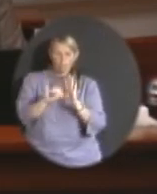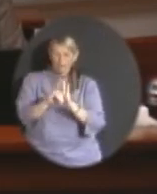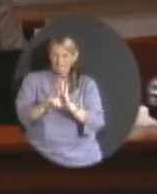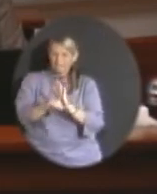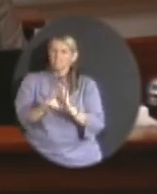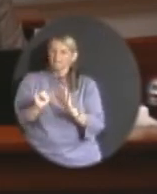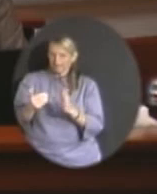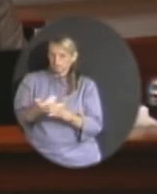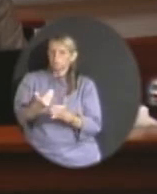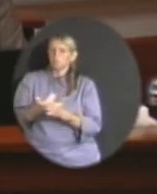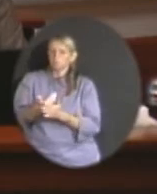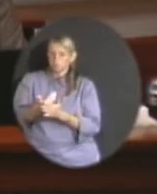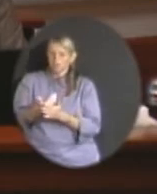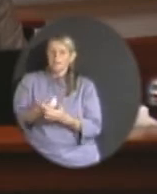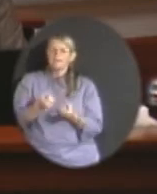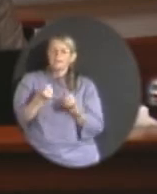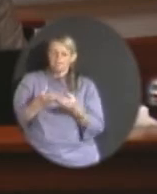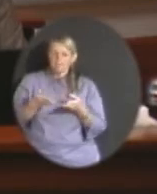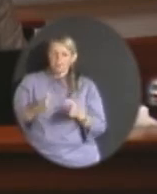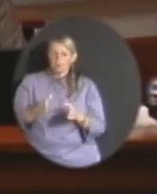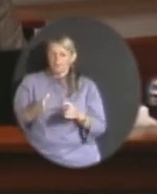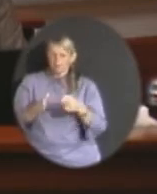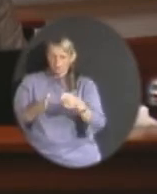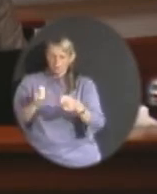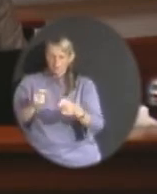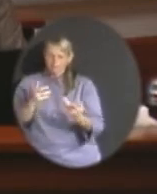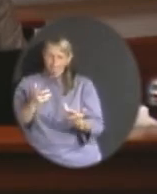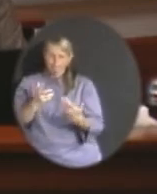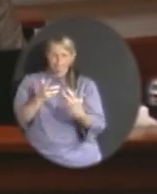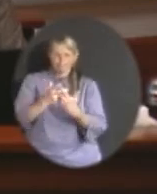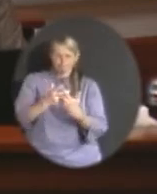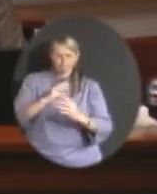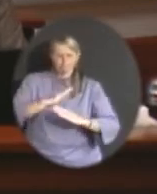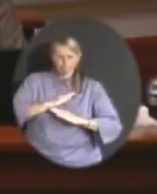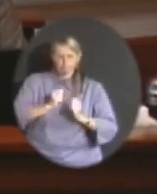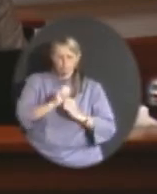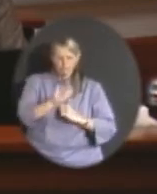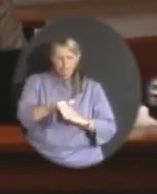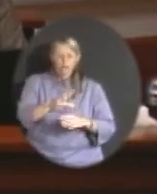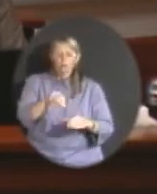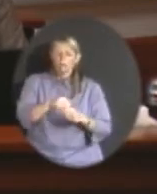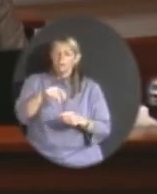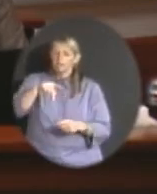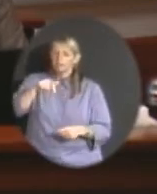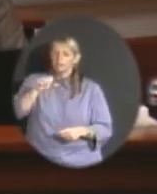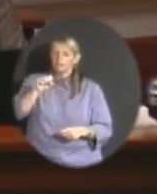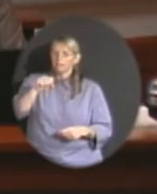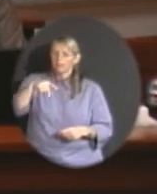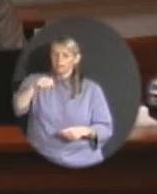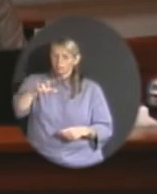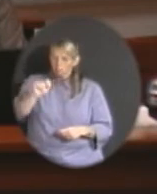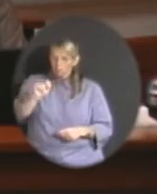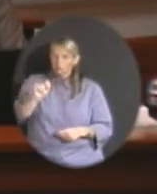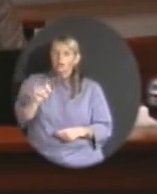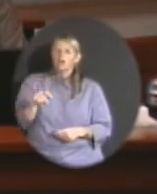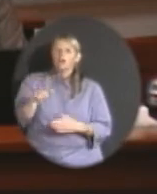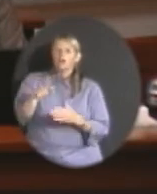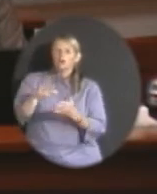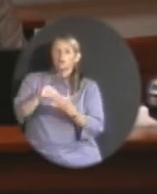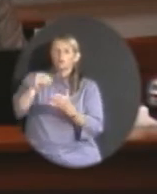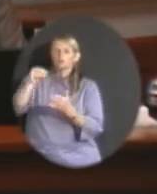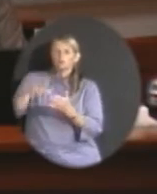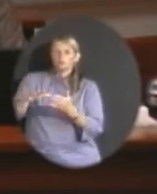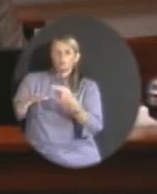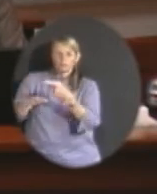different. And there's a number of ways that you can comply with that, even including a passport. Students who are in college can use their